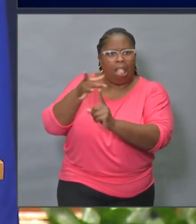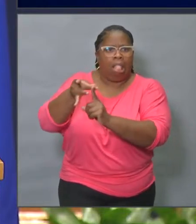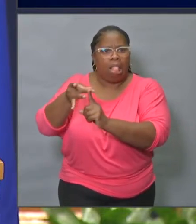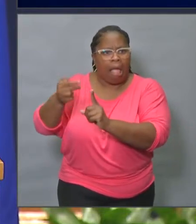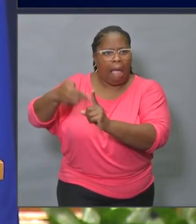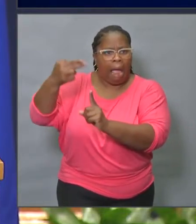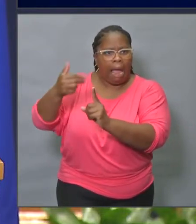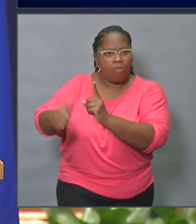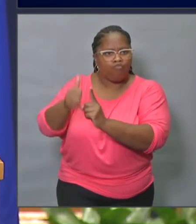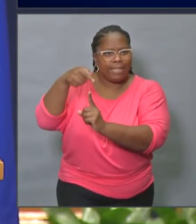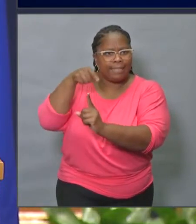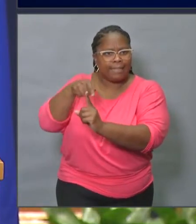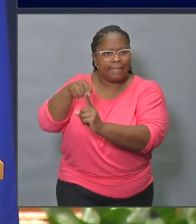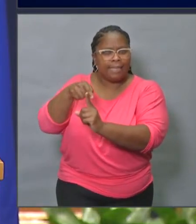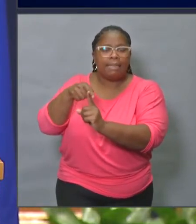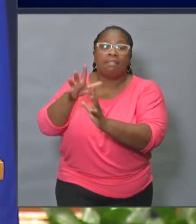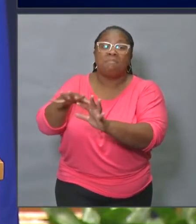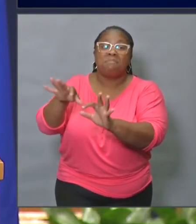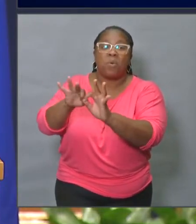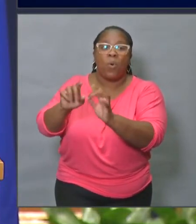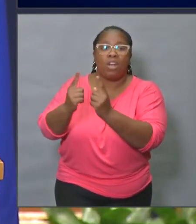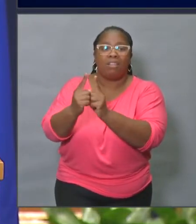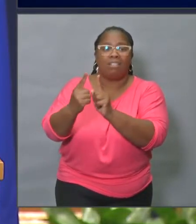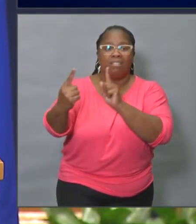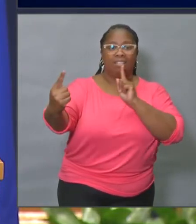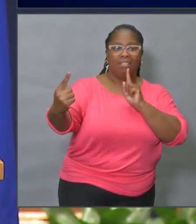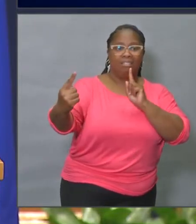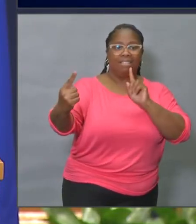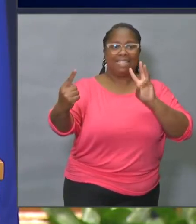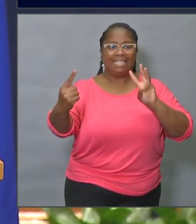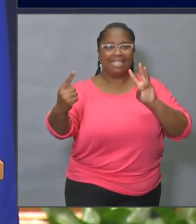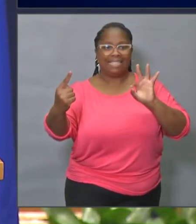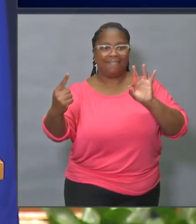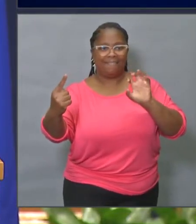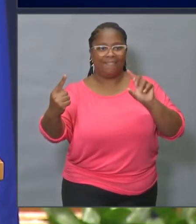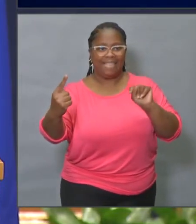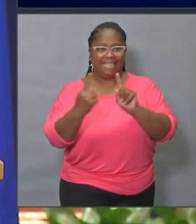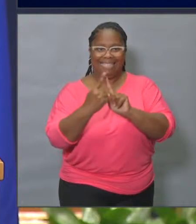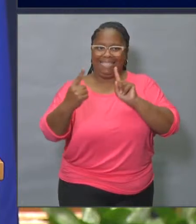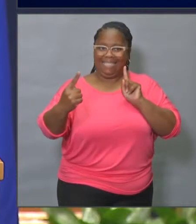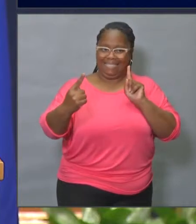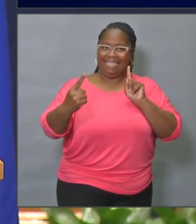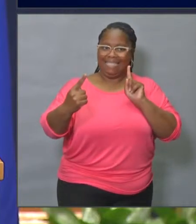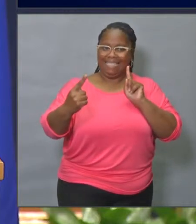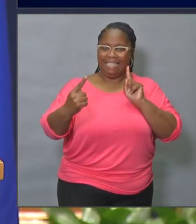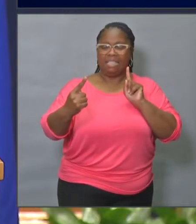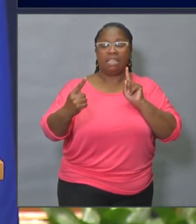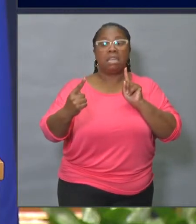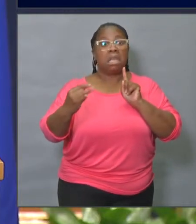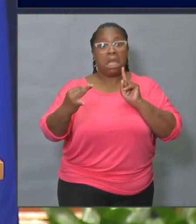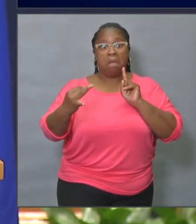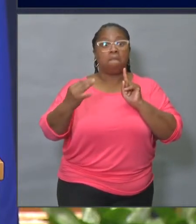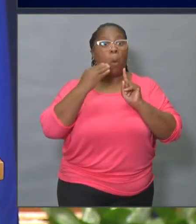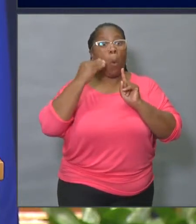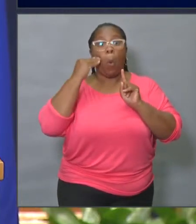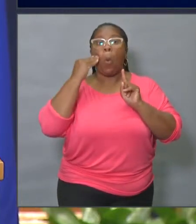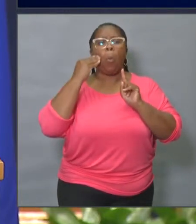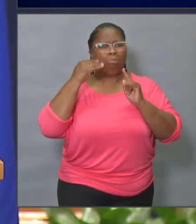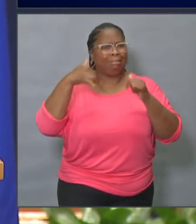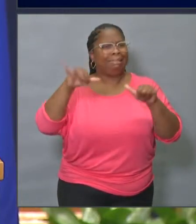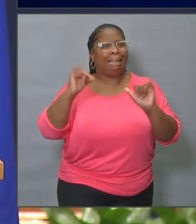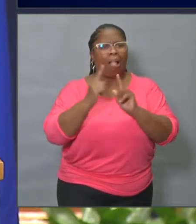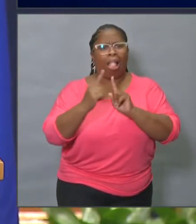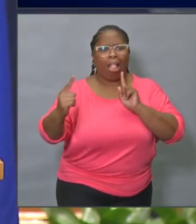important that you maintain 6 feet of distance and you wear a face covering even while you're with them at your home.